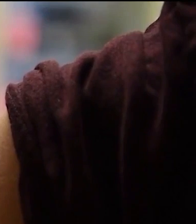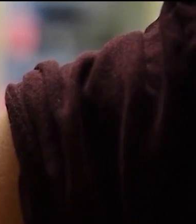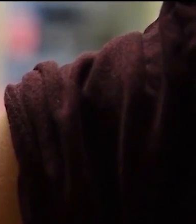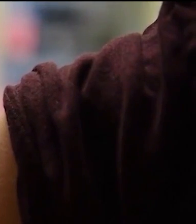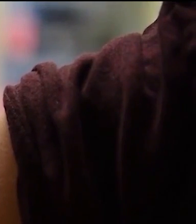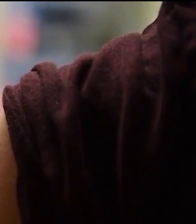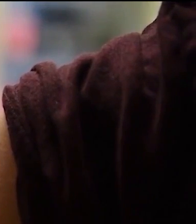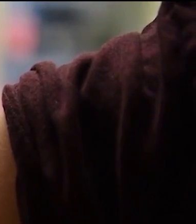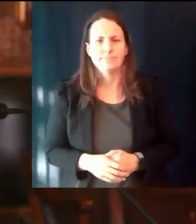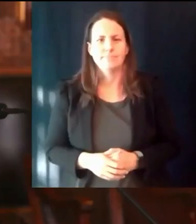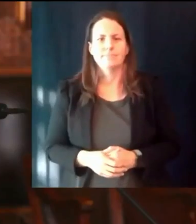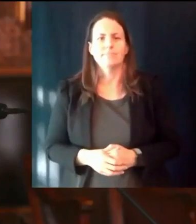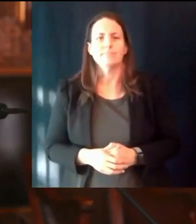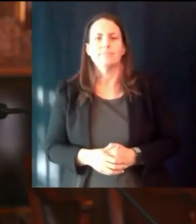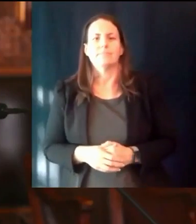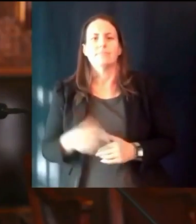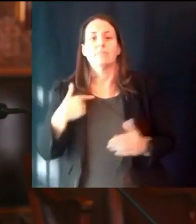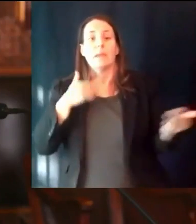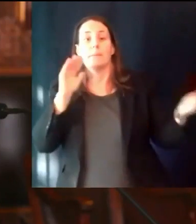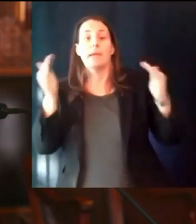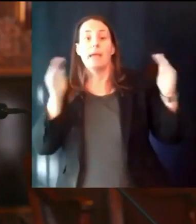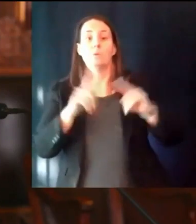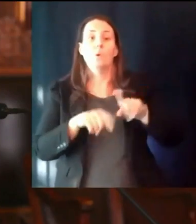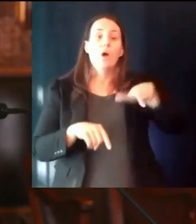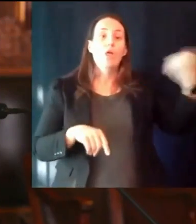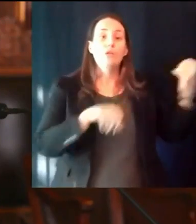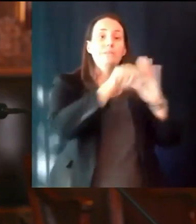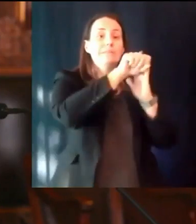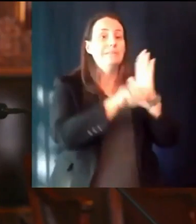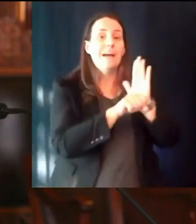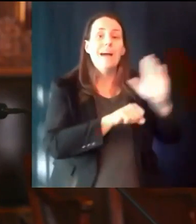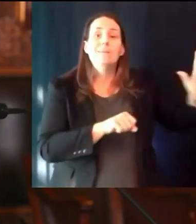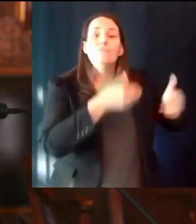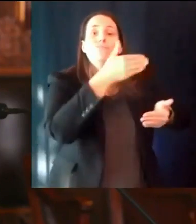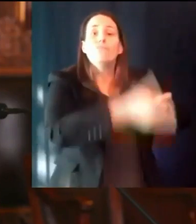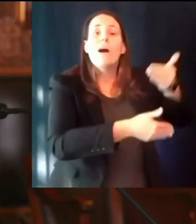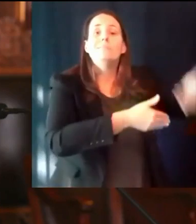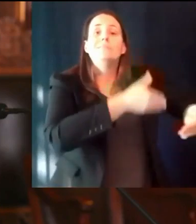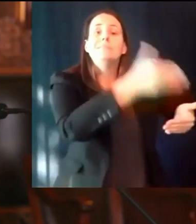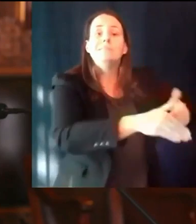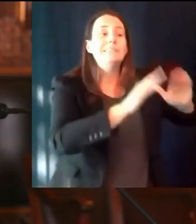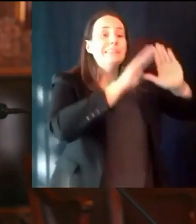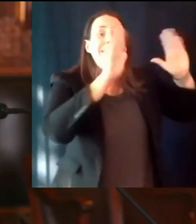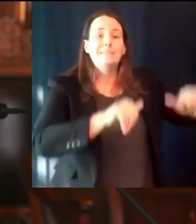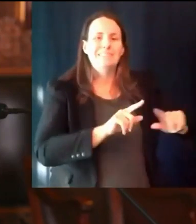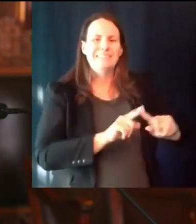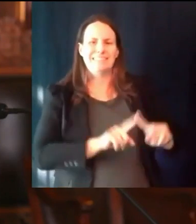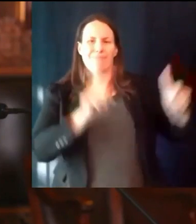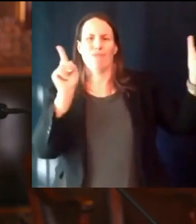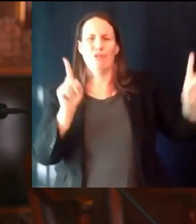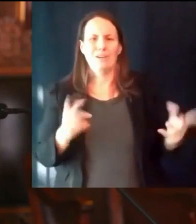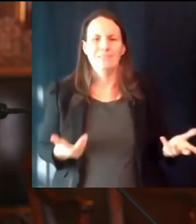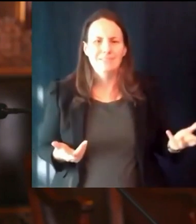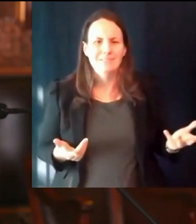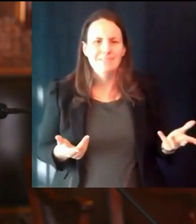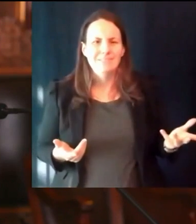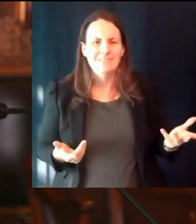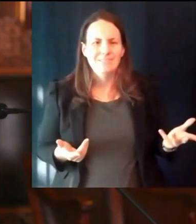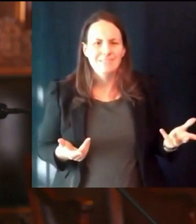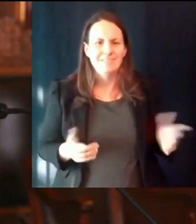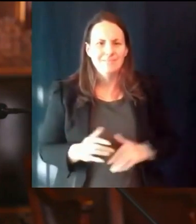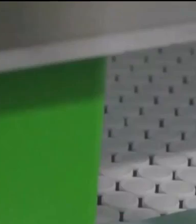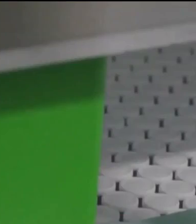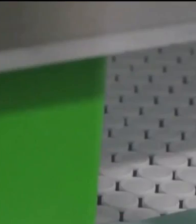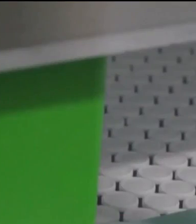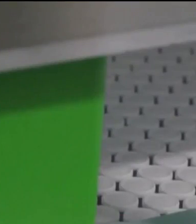different stages of opting into the skilled nursing and assisted living programs, and at different stages of setting aside vaccine for